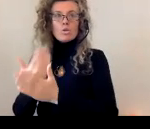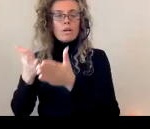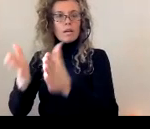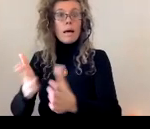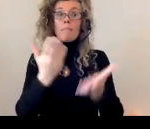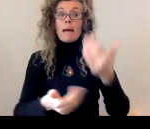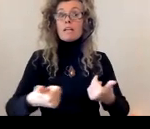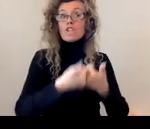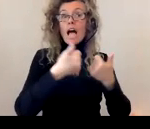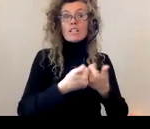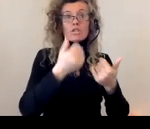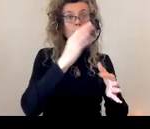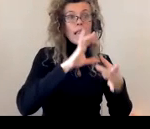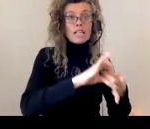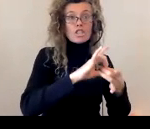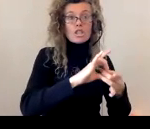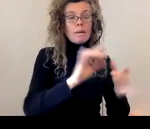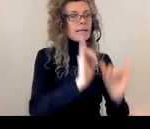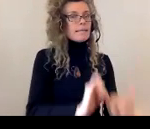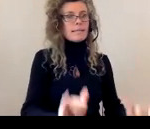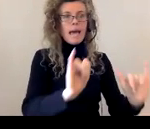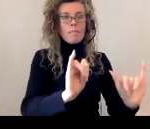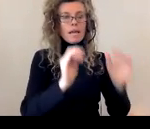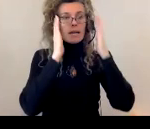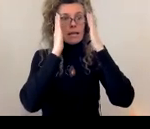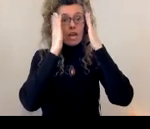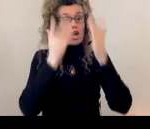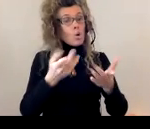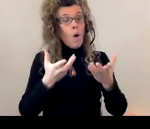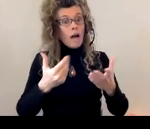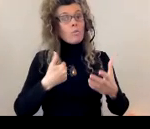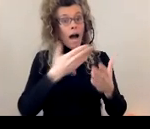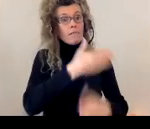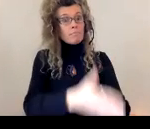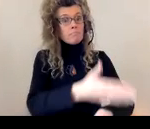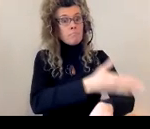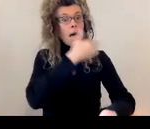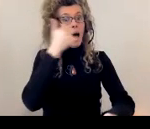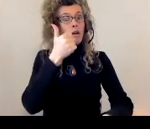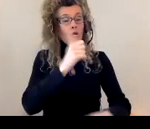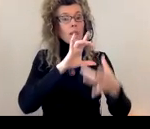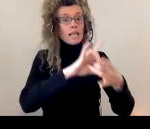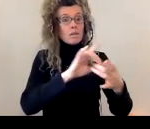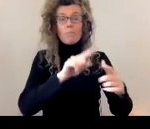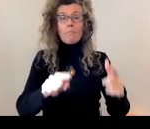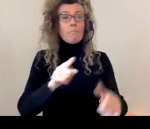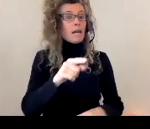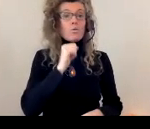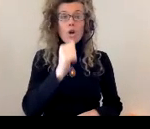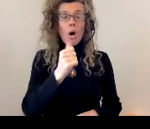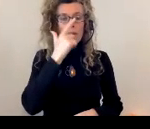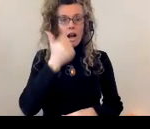in your relationships. Same thing. You want to have better relationships, but you don't, because